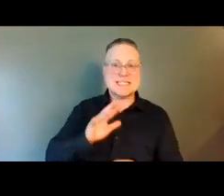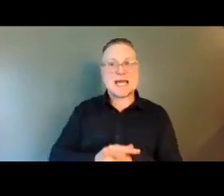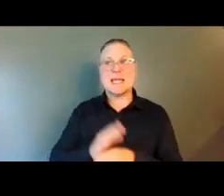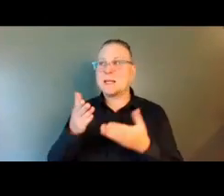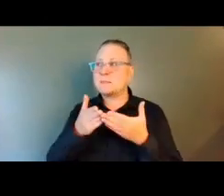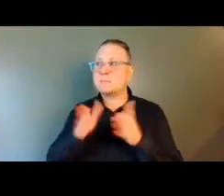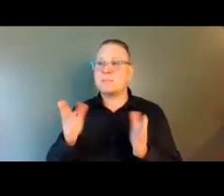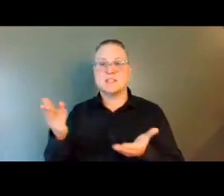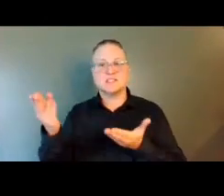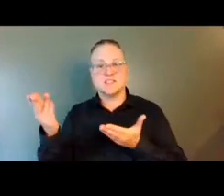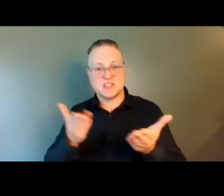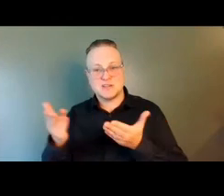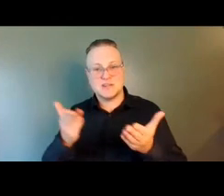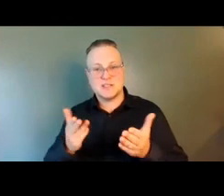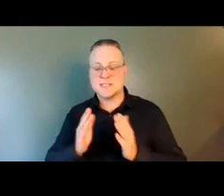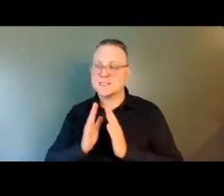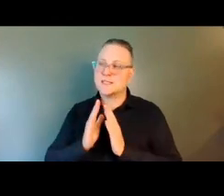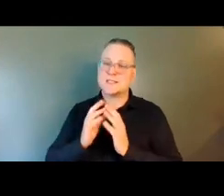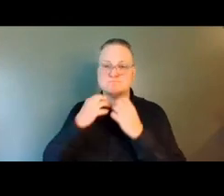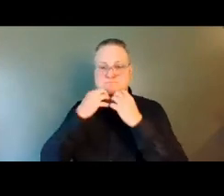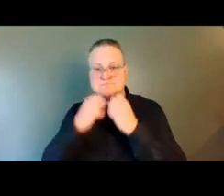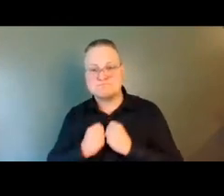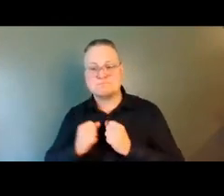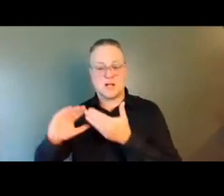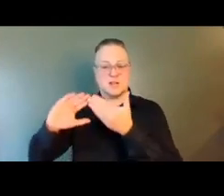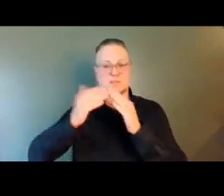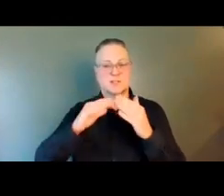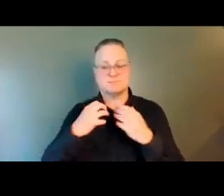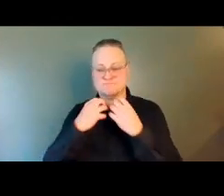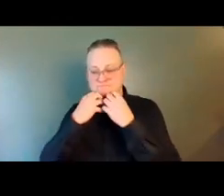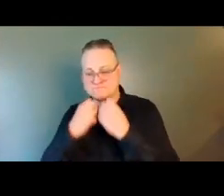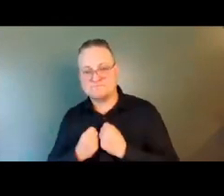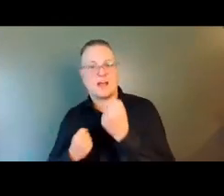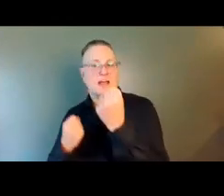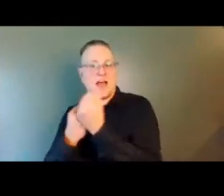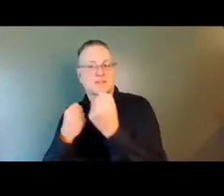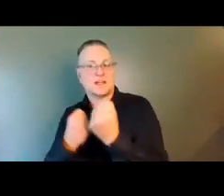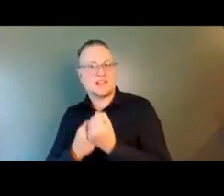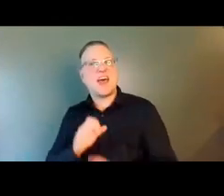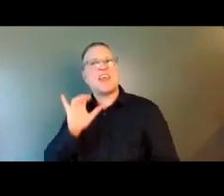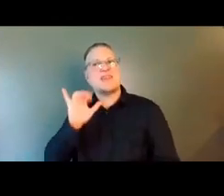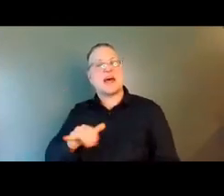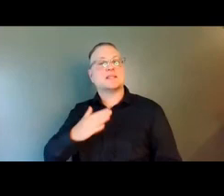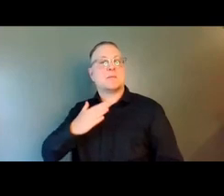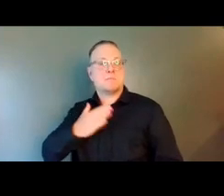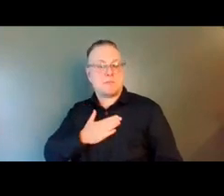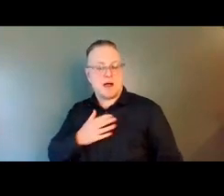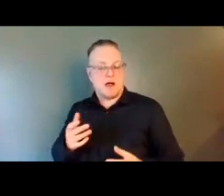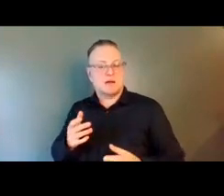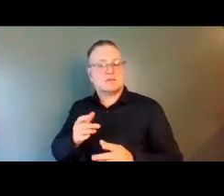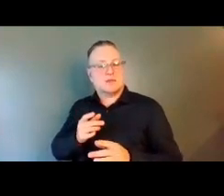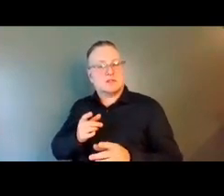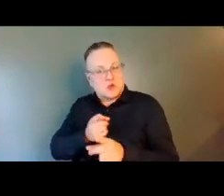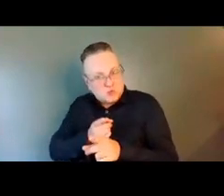for underrepresented individuals and communities. And I determined that it is the arena where I